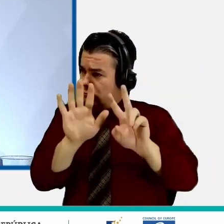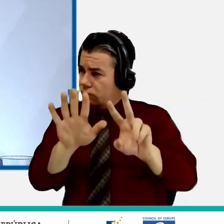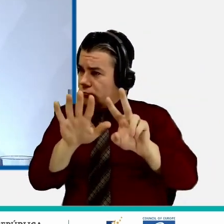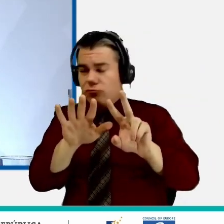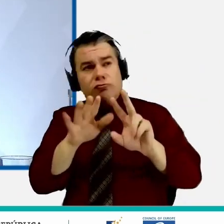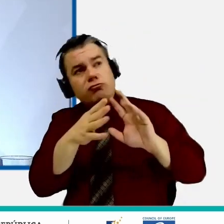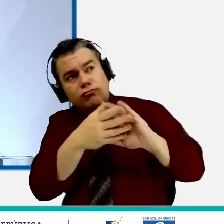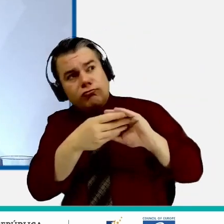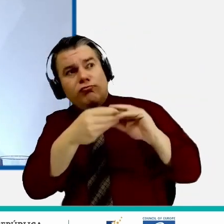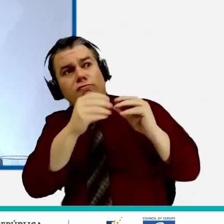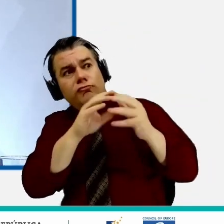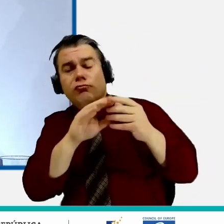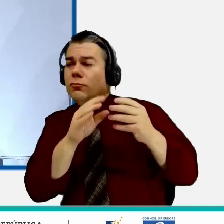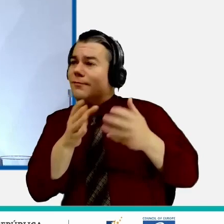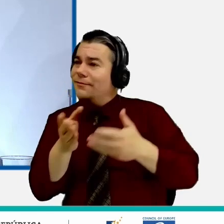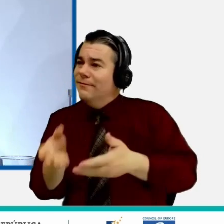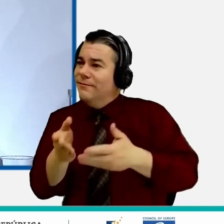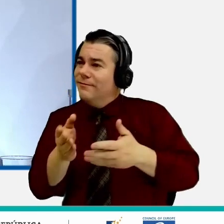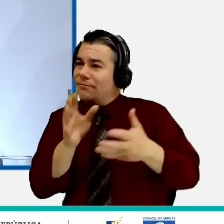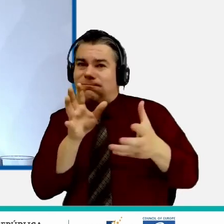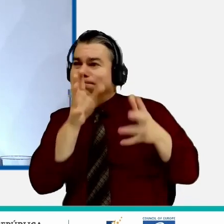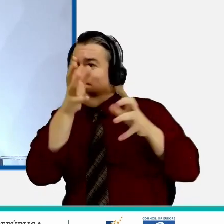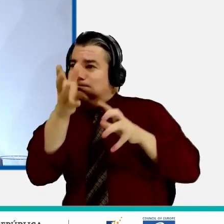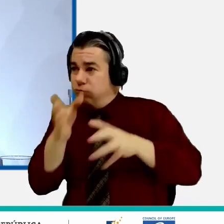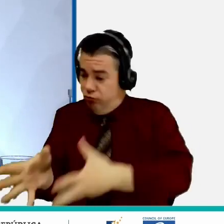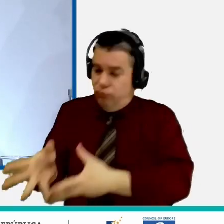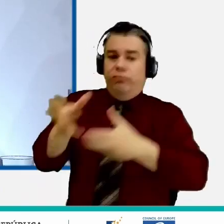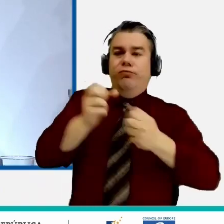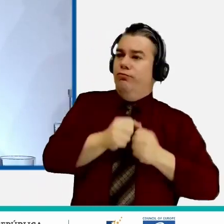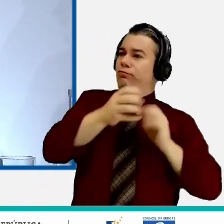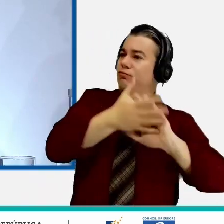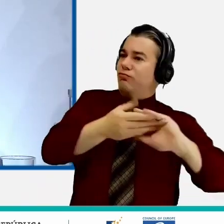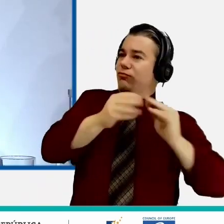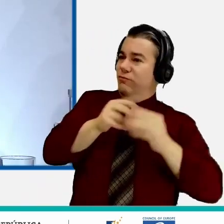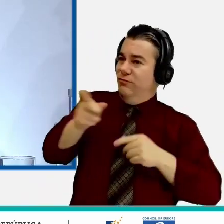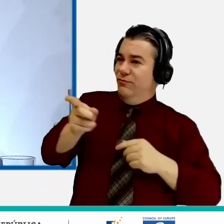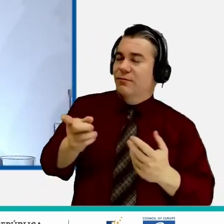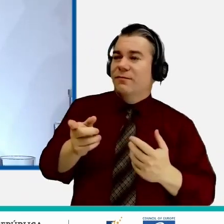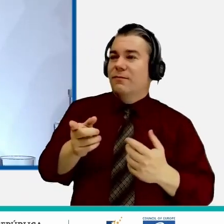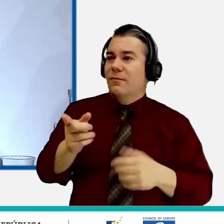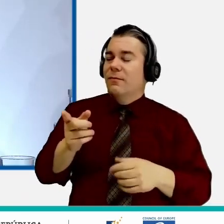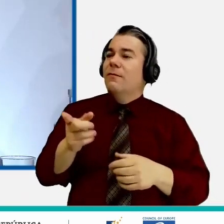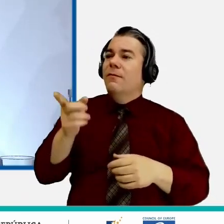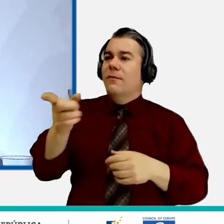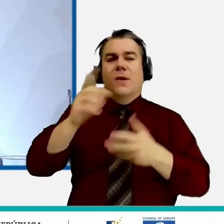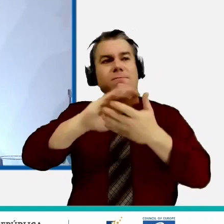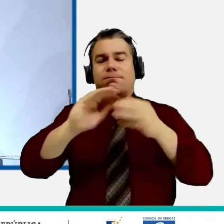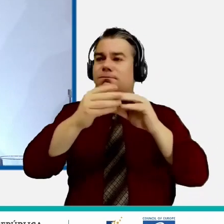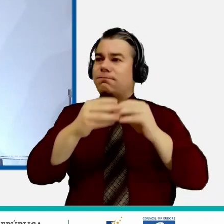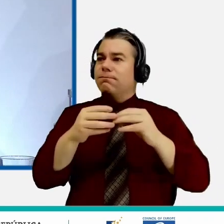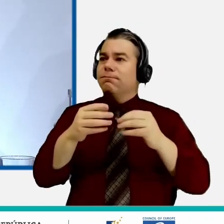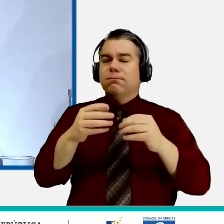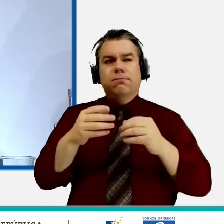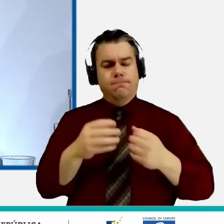who experienced a disaster. You also provided us with a vision of how we can accelerate our preventive